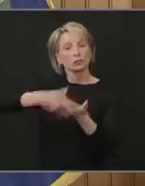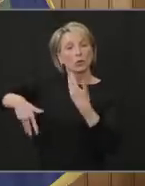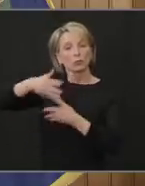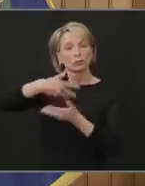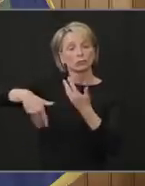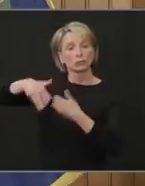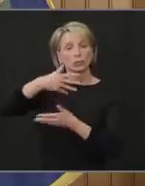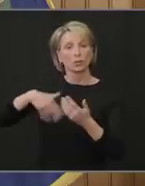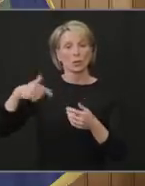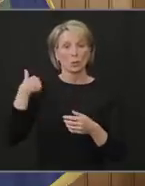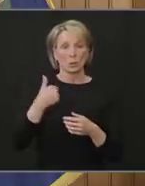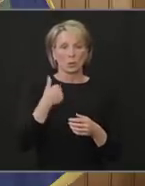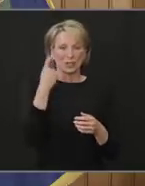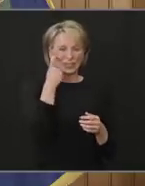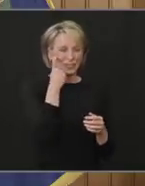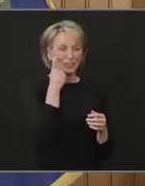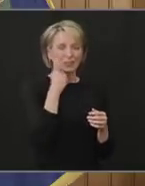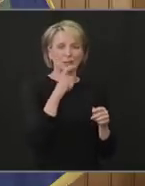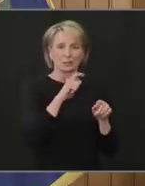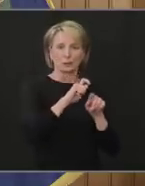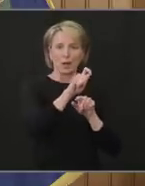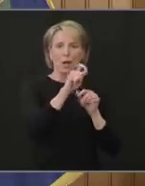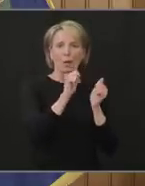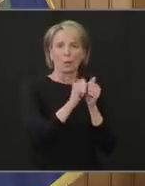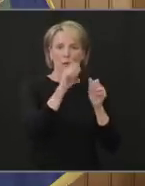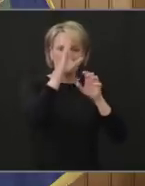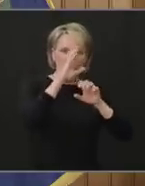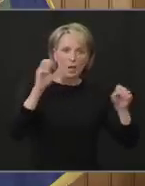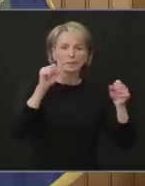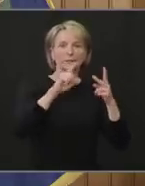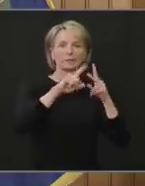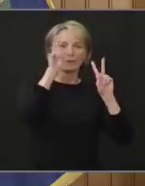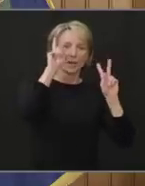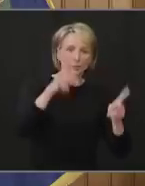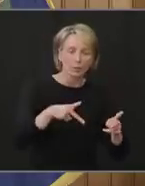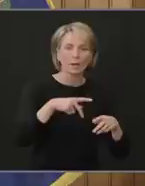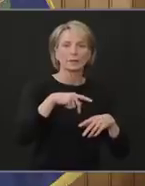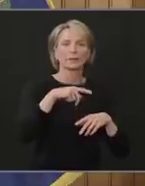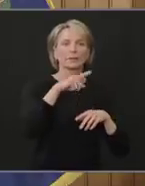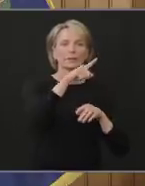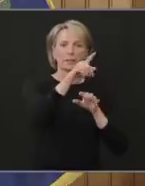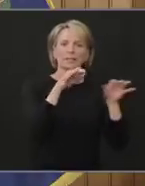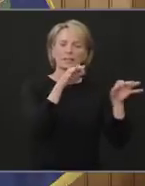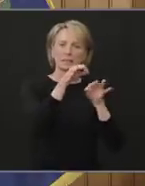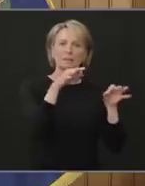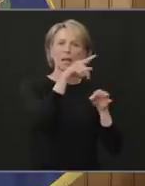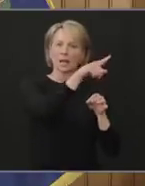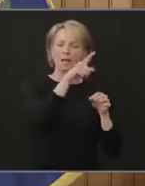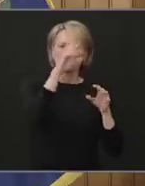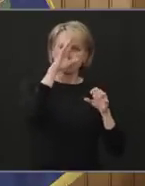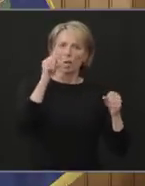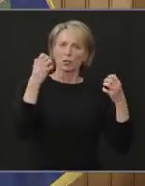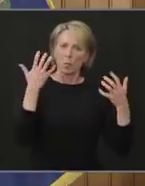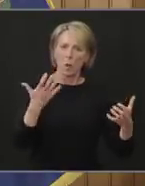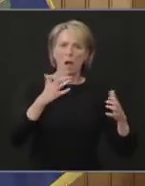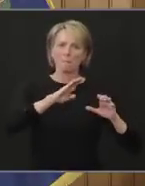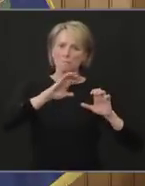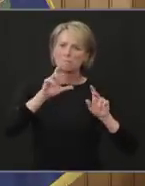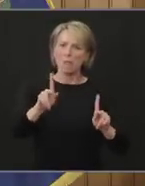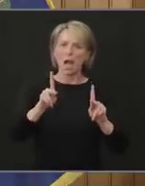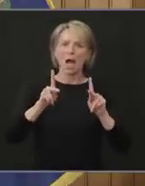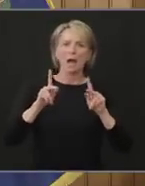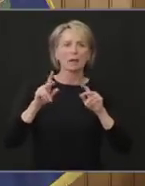the president and vice president, and again, he was talking about getting us back to business as usual sooner rather than